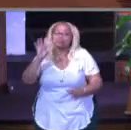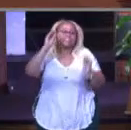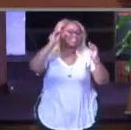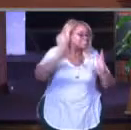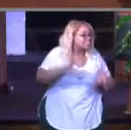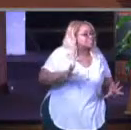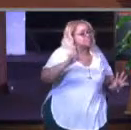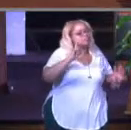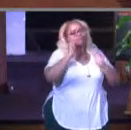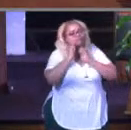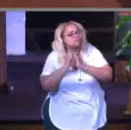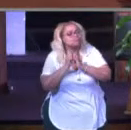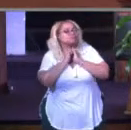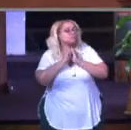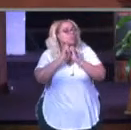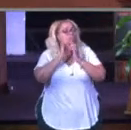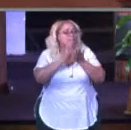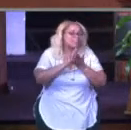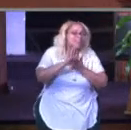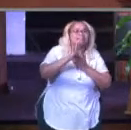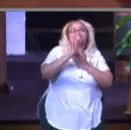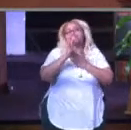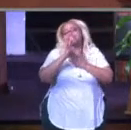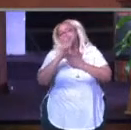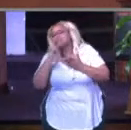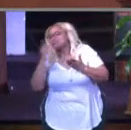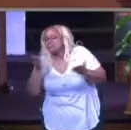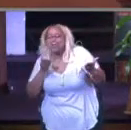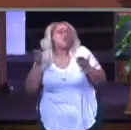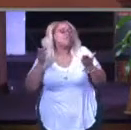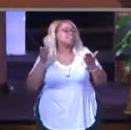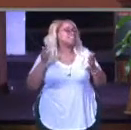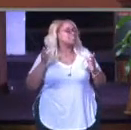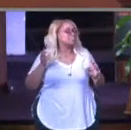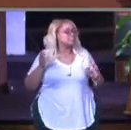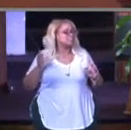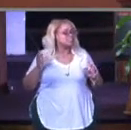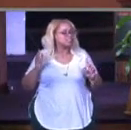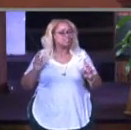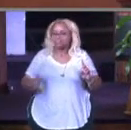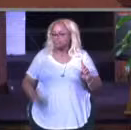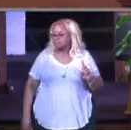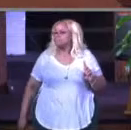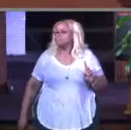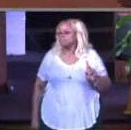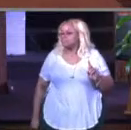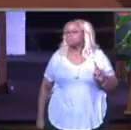and teaching, through fellowship and generosity, through prayer and service. Woo!